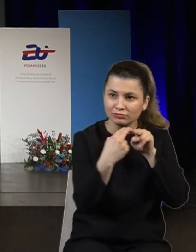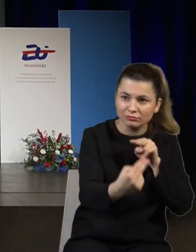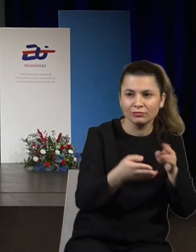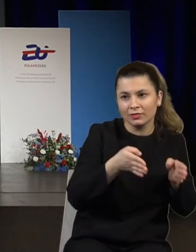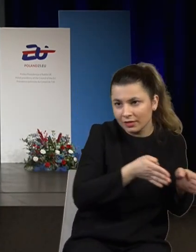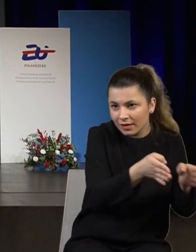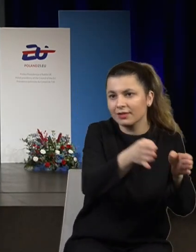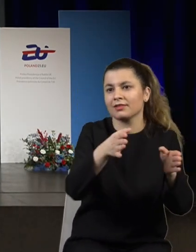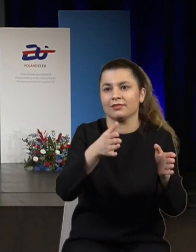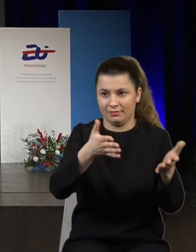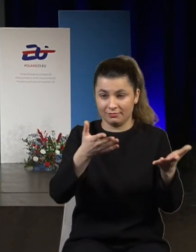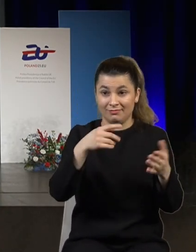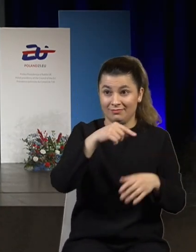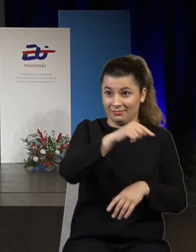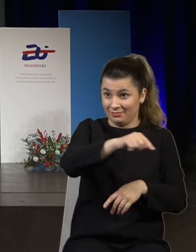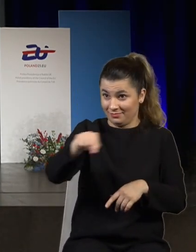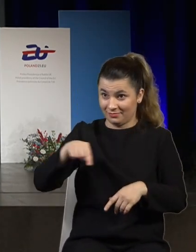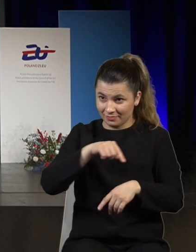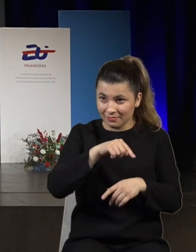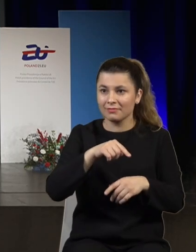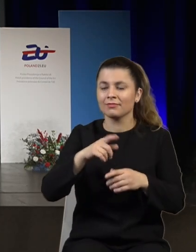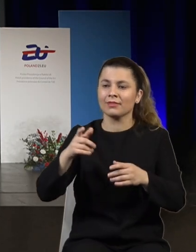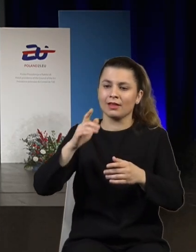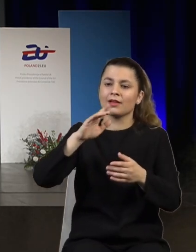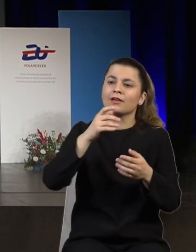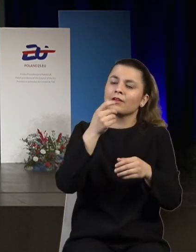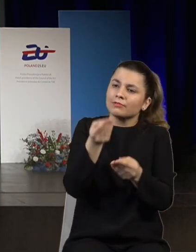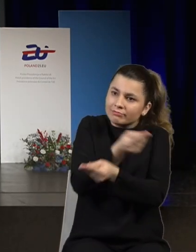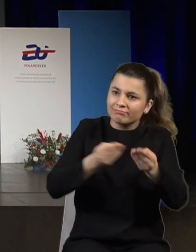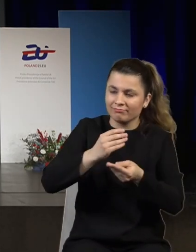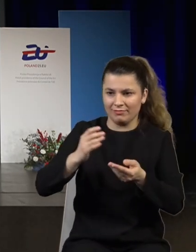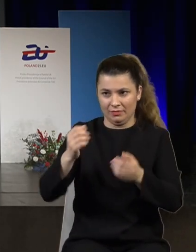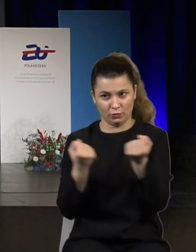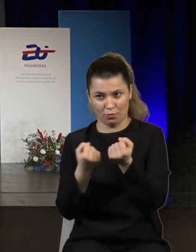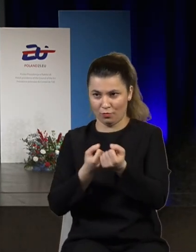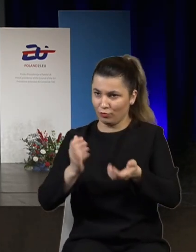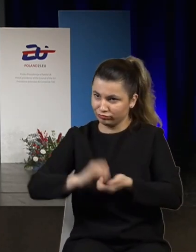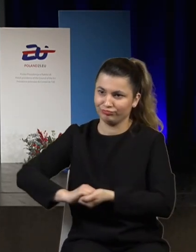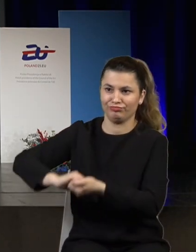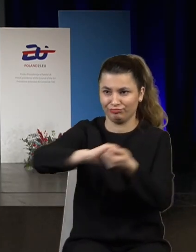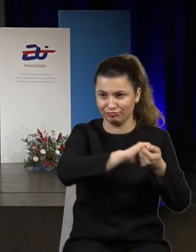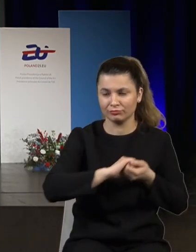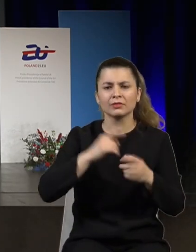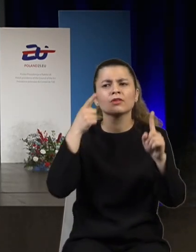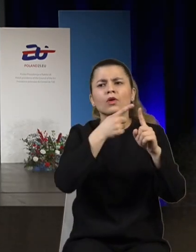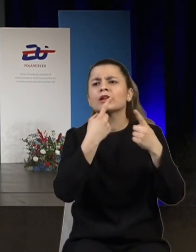other goal is to focus on zero emission technologies. Sophie, do you